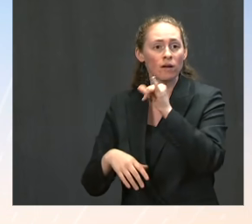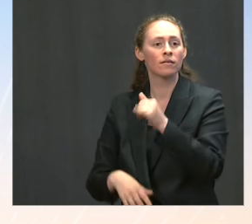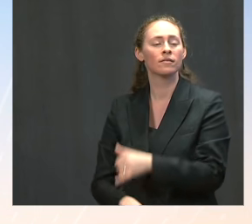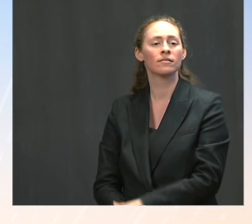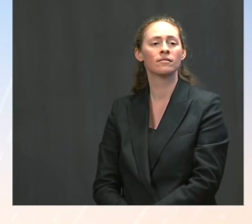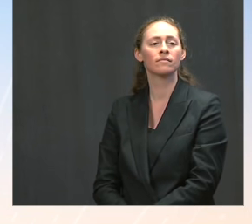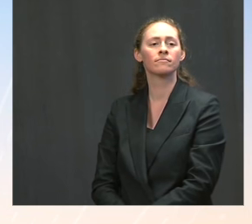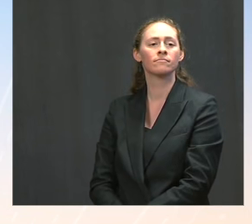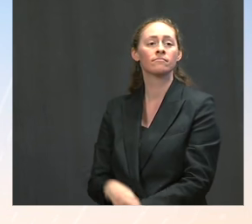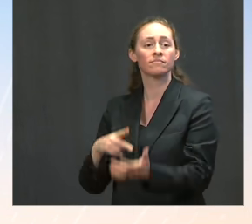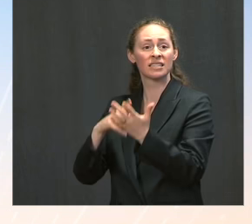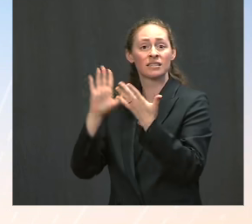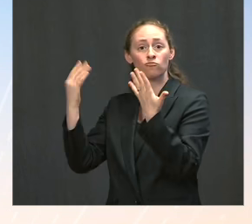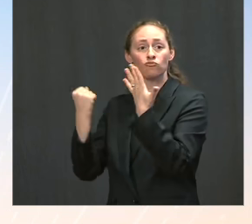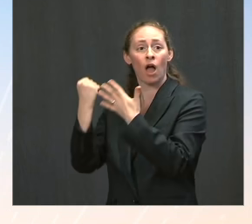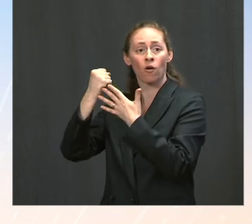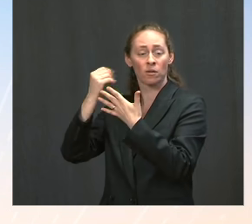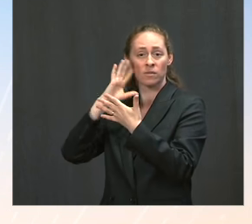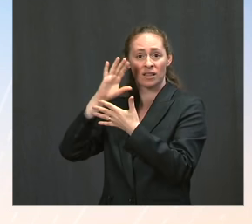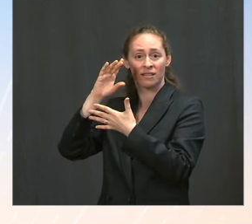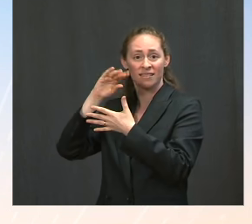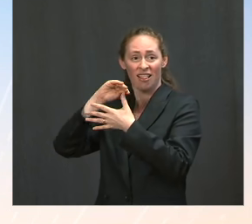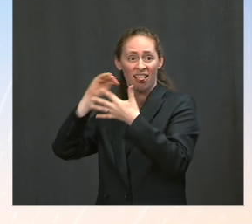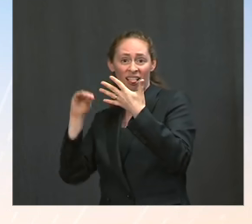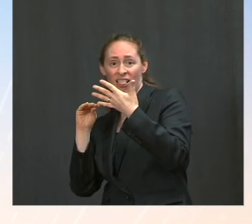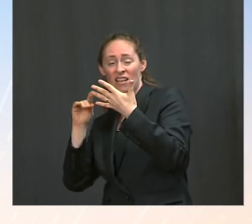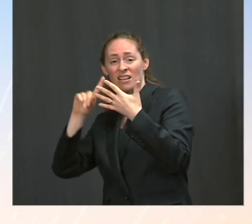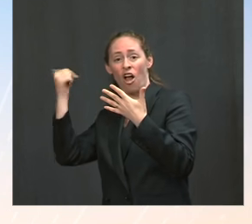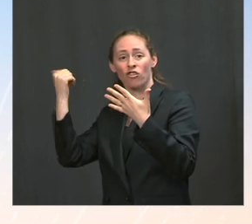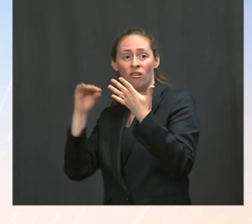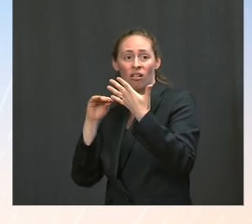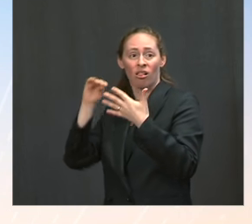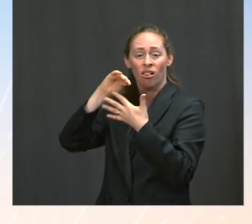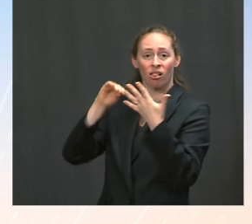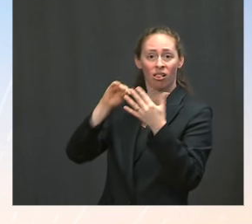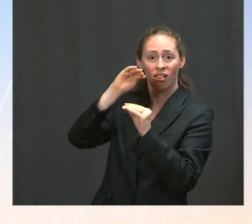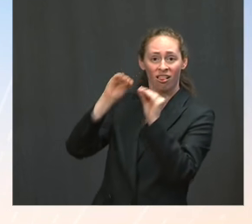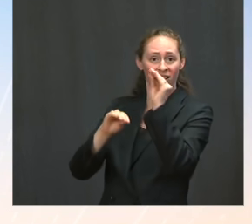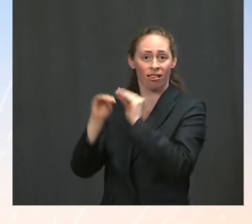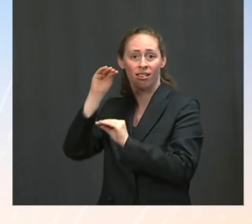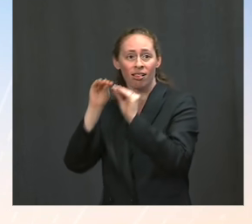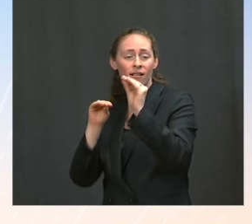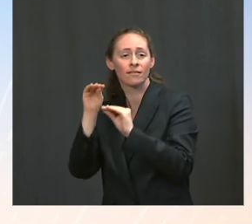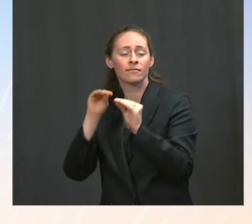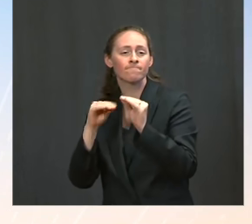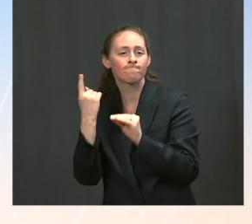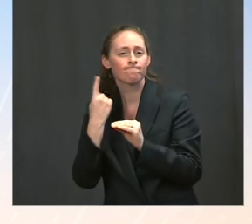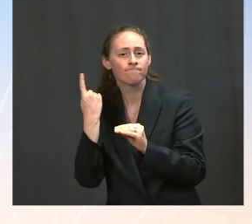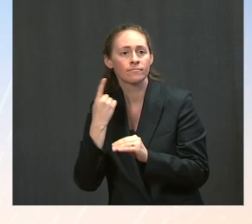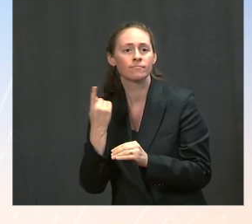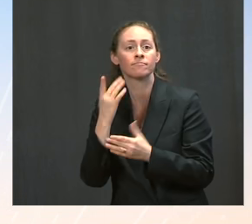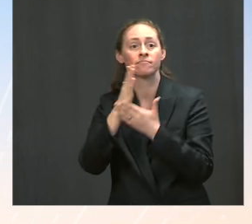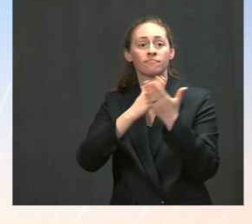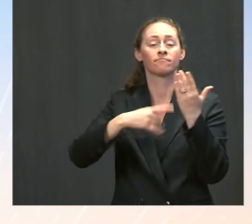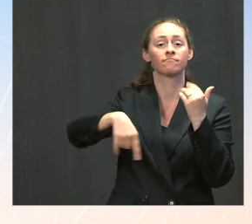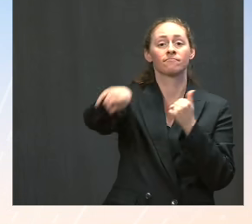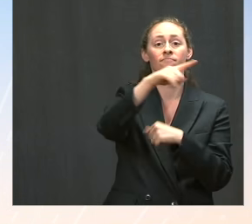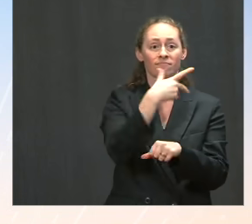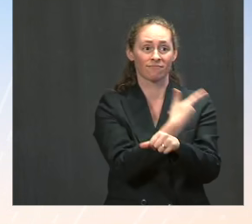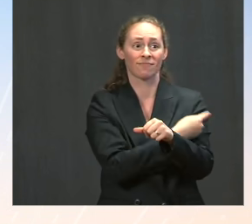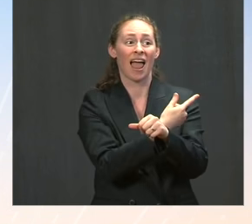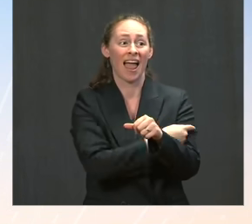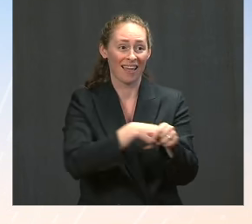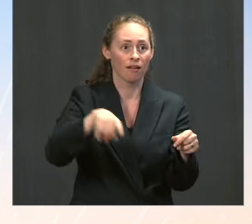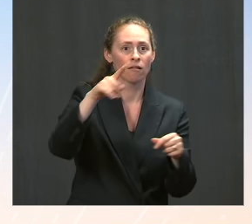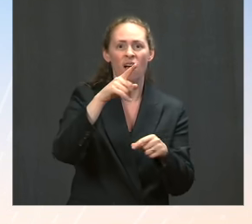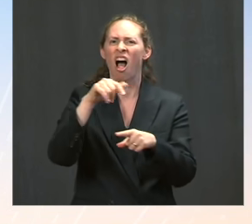safe vaccinated Americans and you have unsafe, unvaccinated Americans. He has said before he wants to